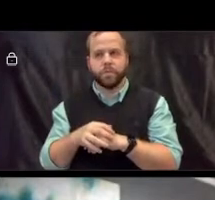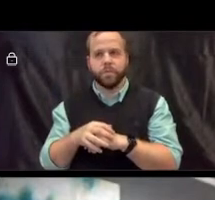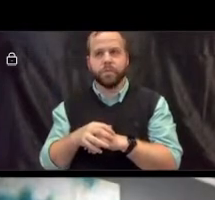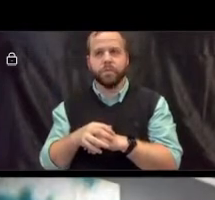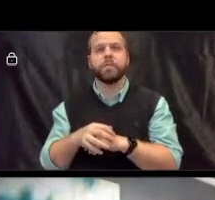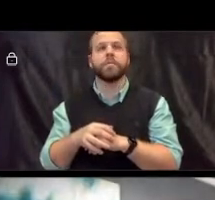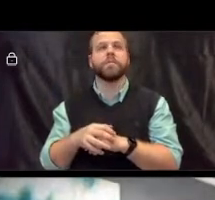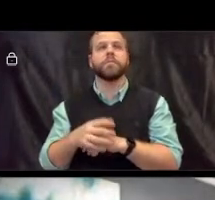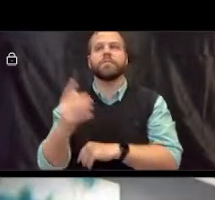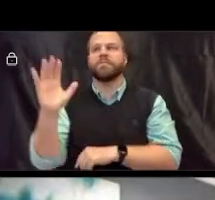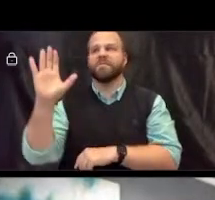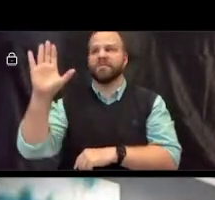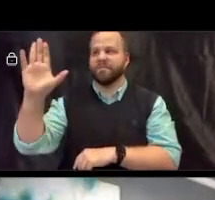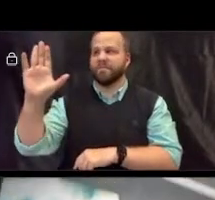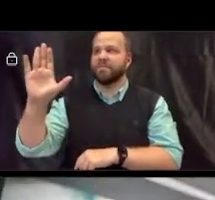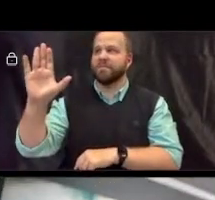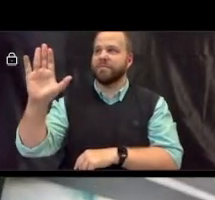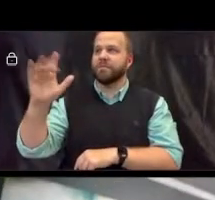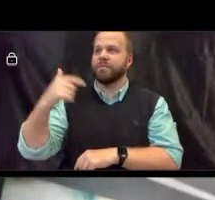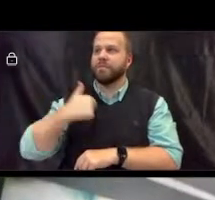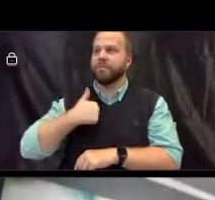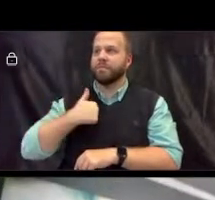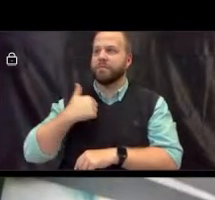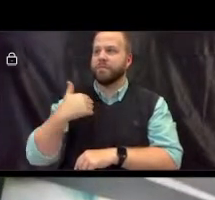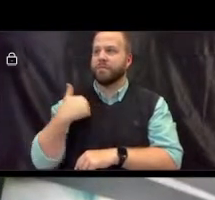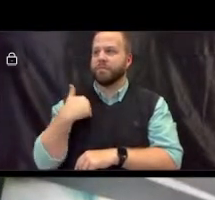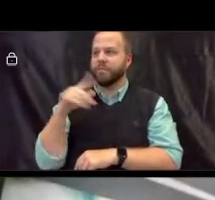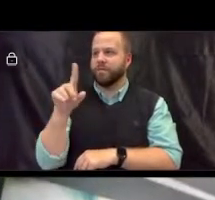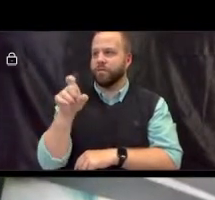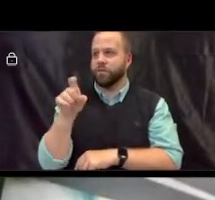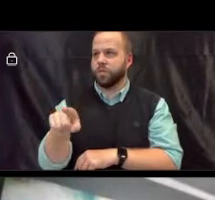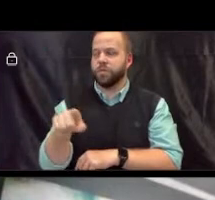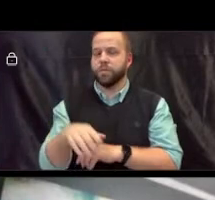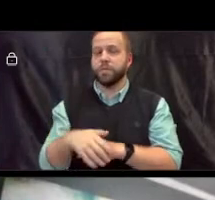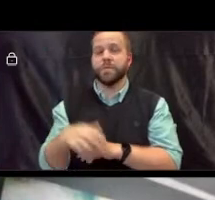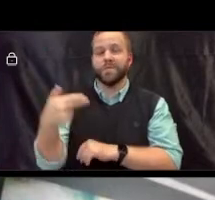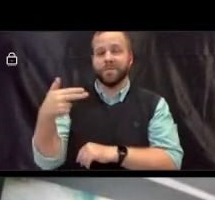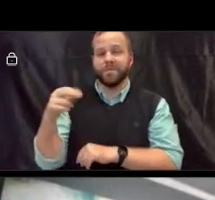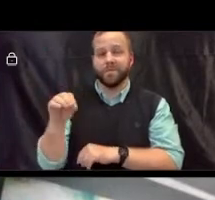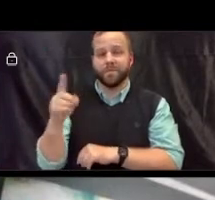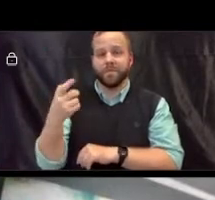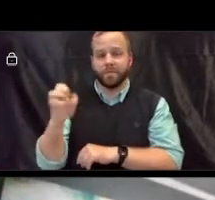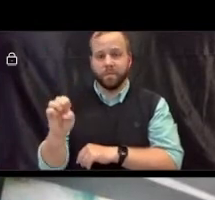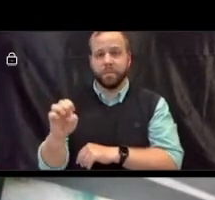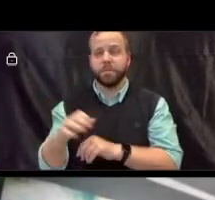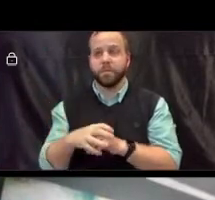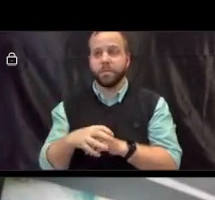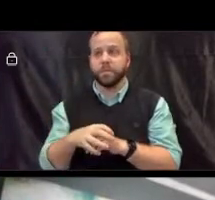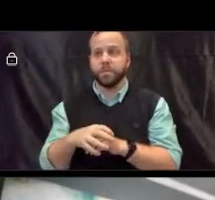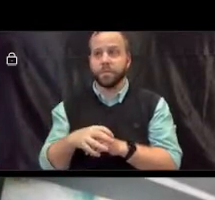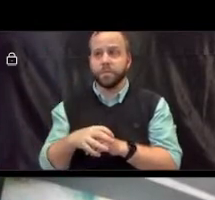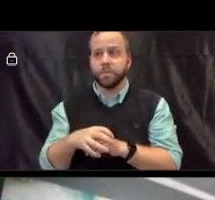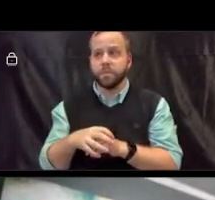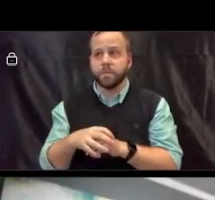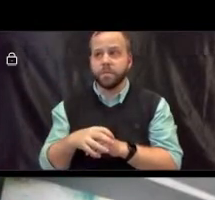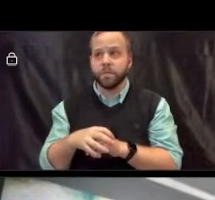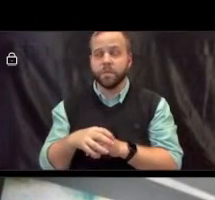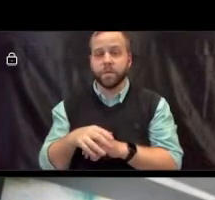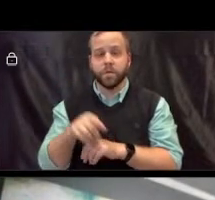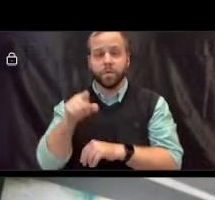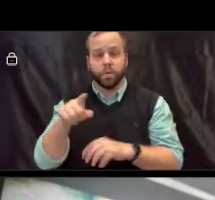I have a question. Were you all the owners of the property? Back in